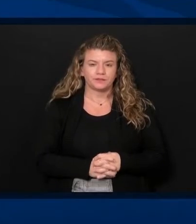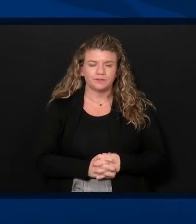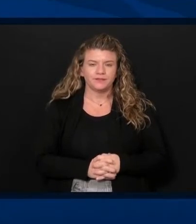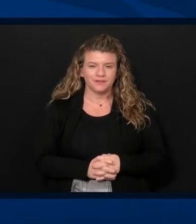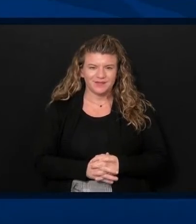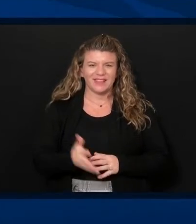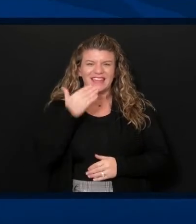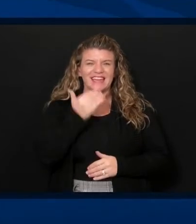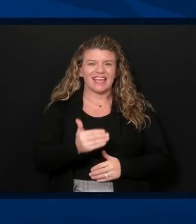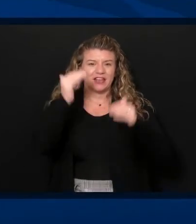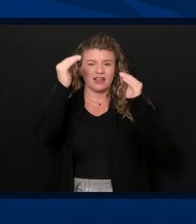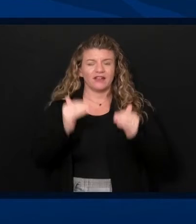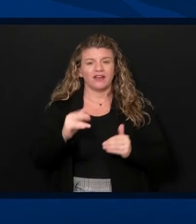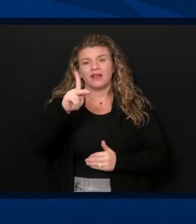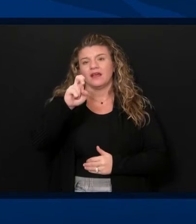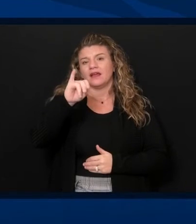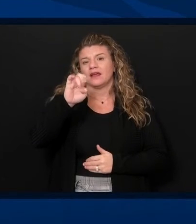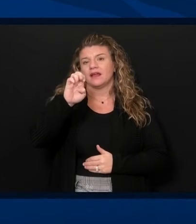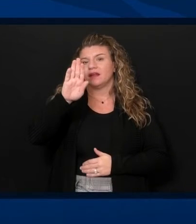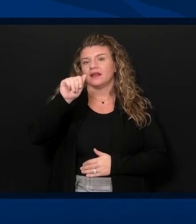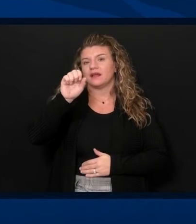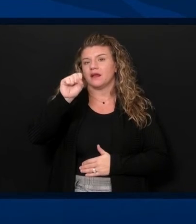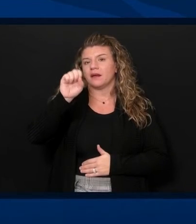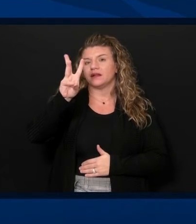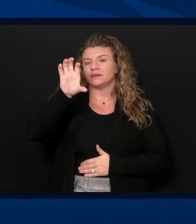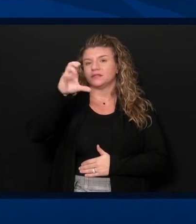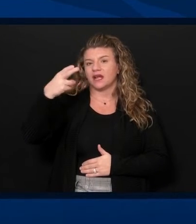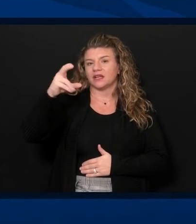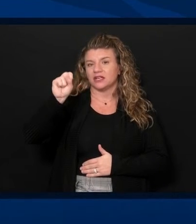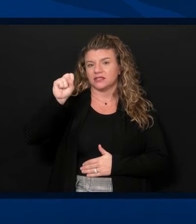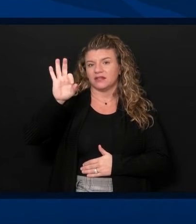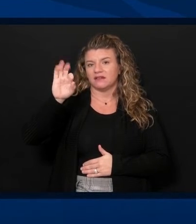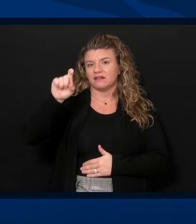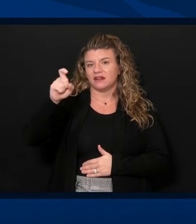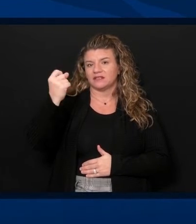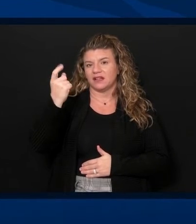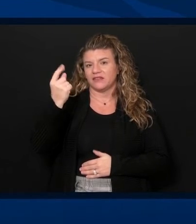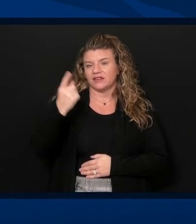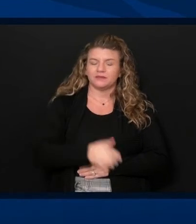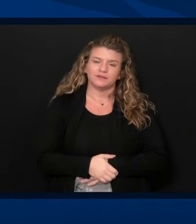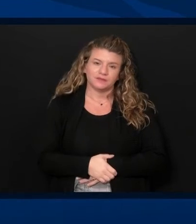All right, thank you, Stephen. Next, we'll go to Kenny Bass with WCHS and Fox 11.